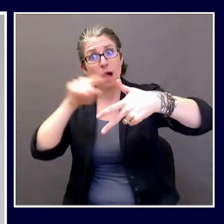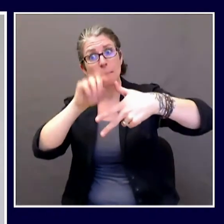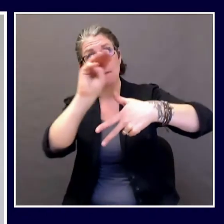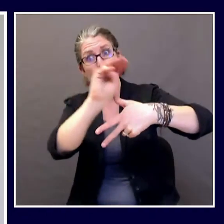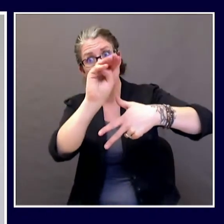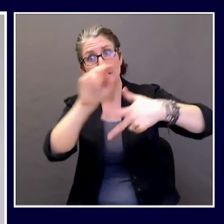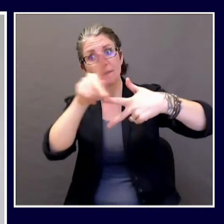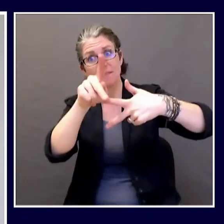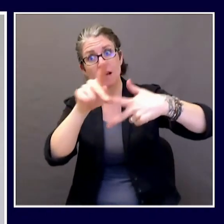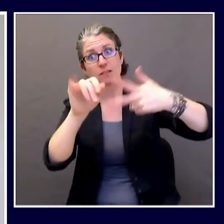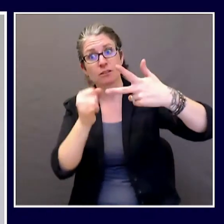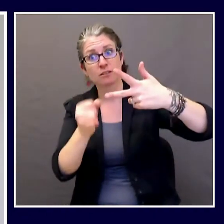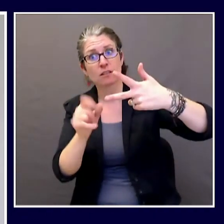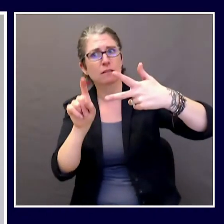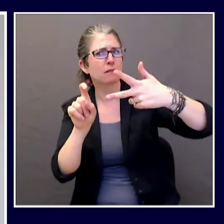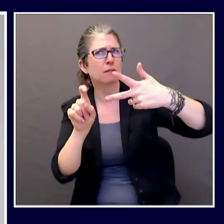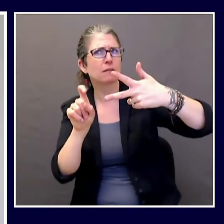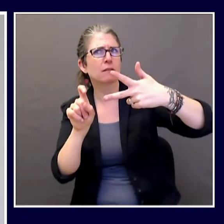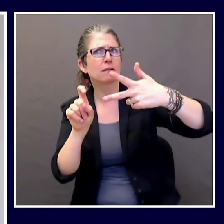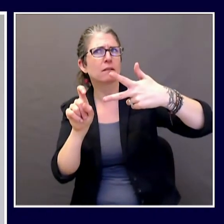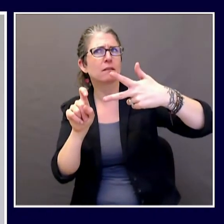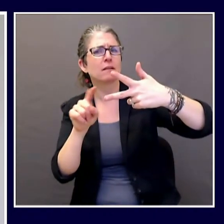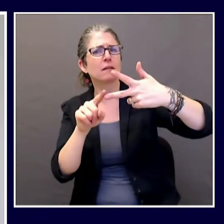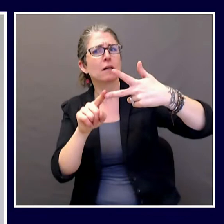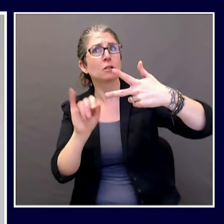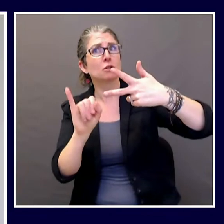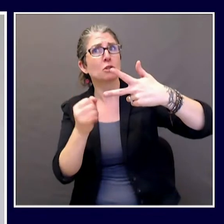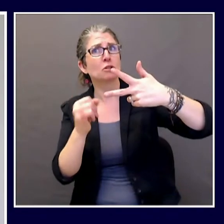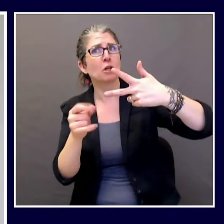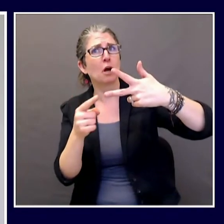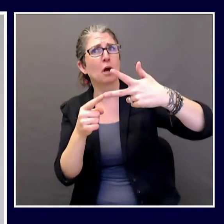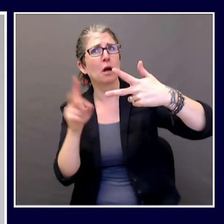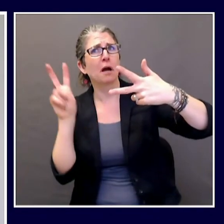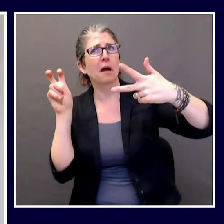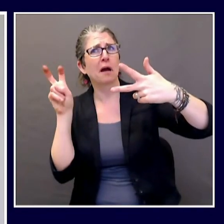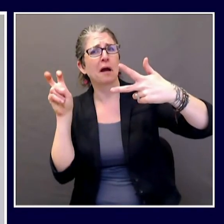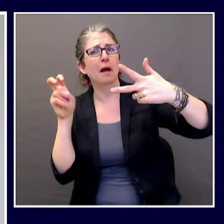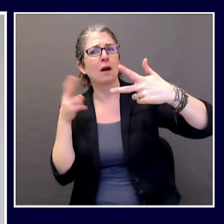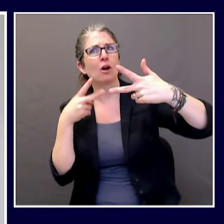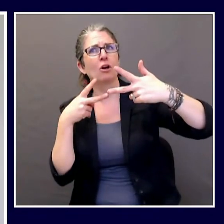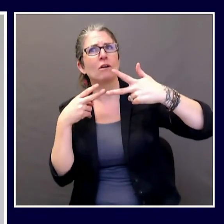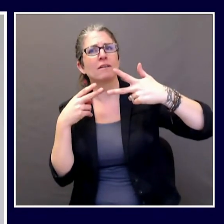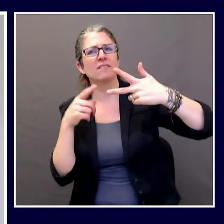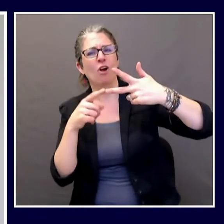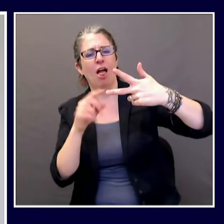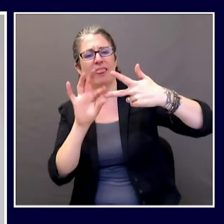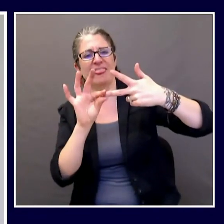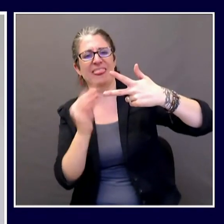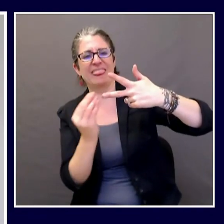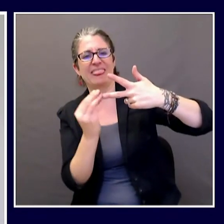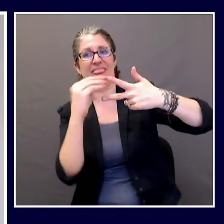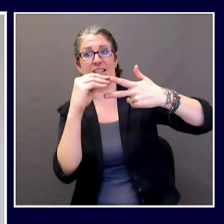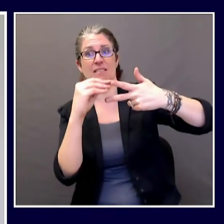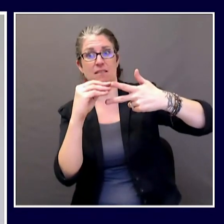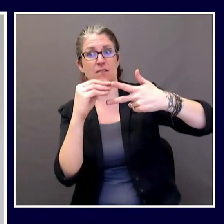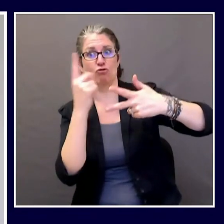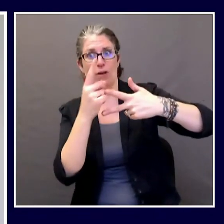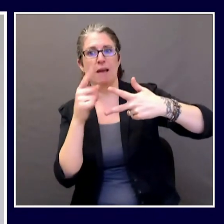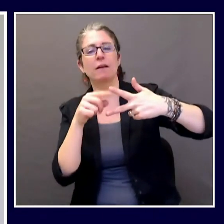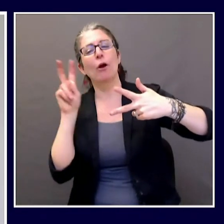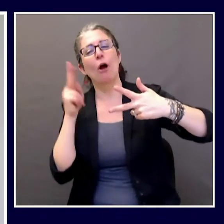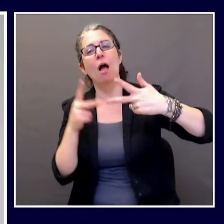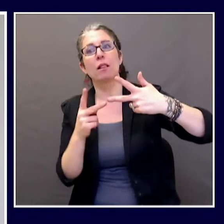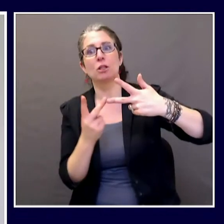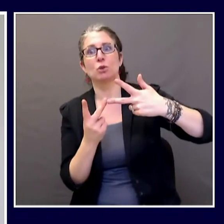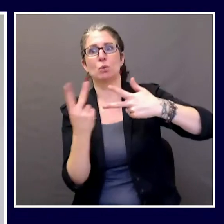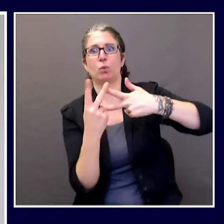dose, since Johnson & Johnson's counted, I believe, in the second dose? Sure. So the one dose is just that first dose